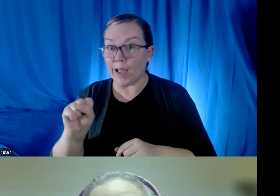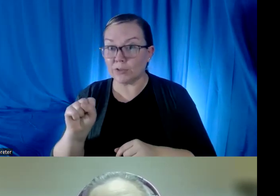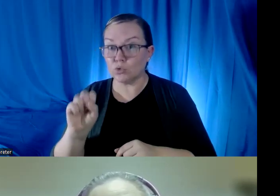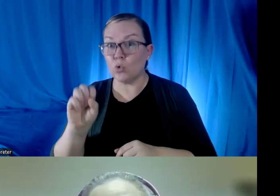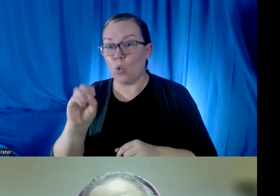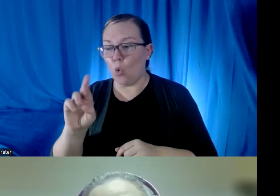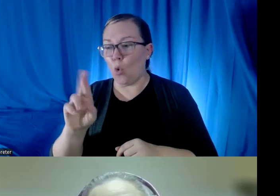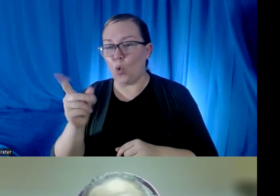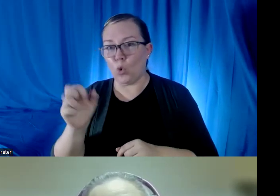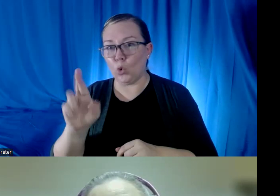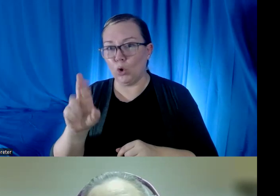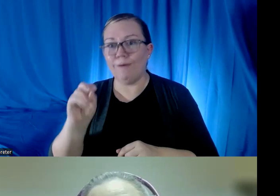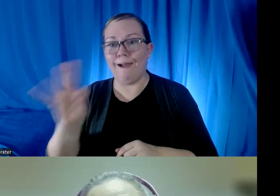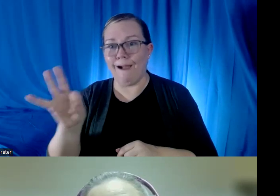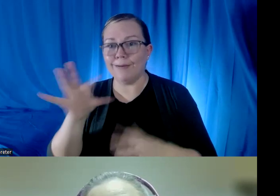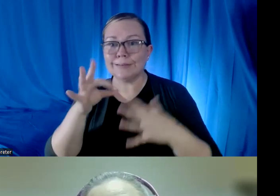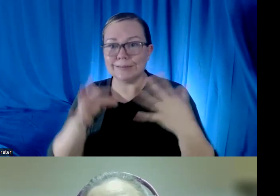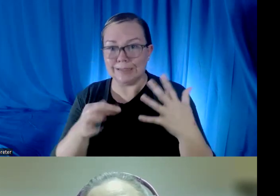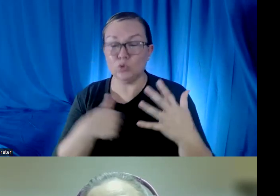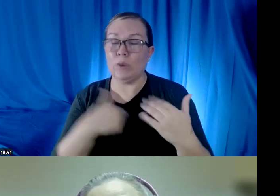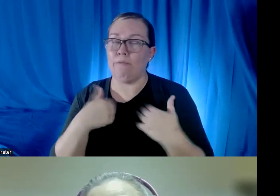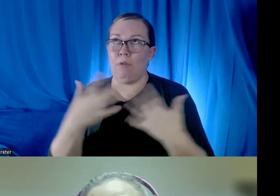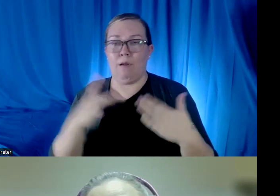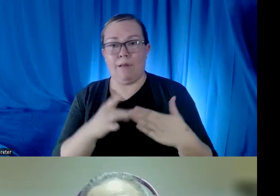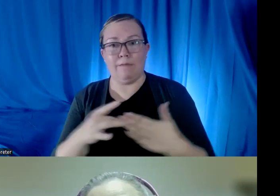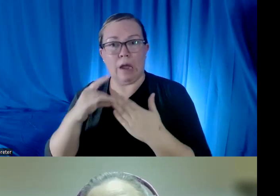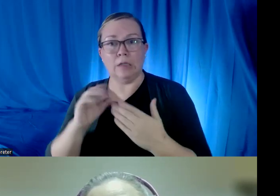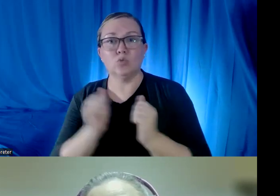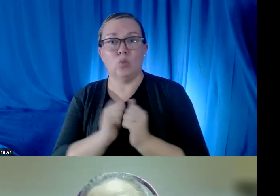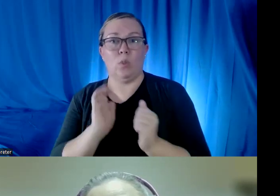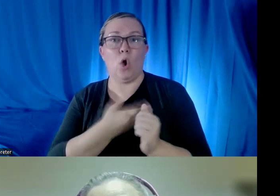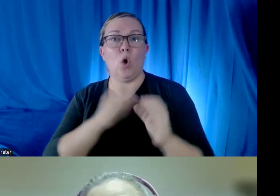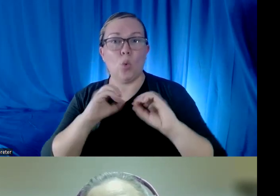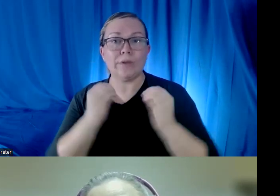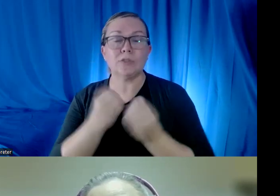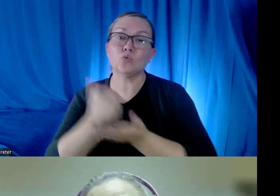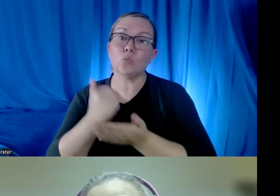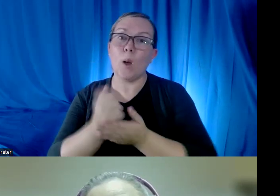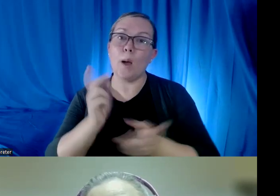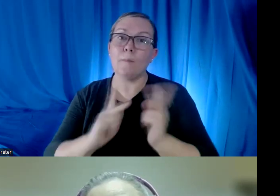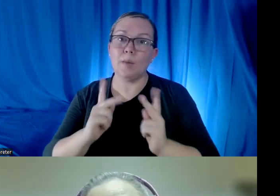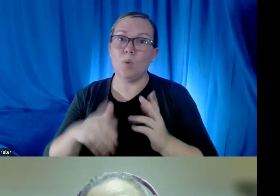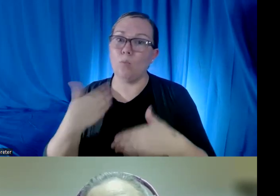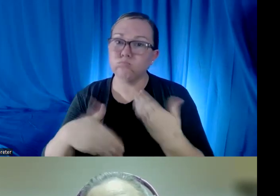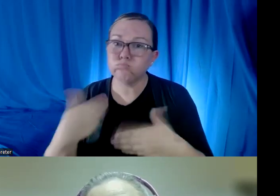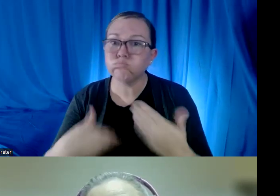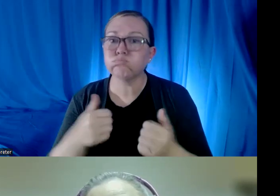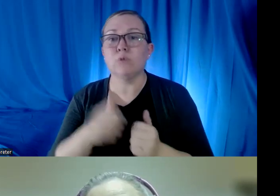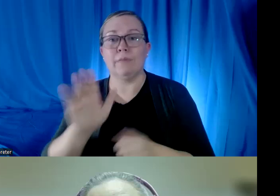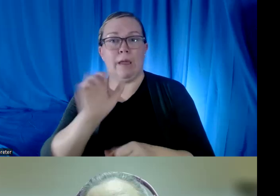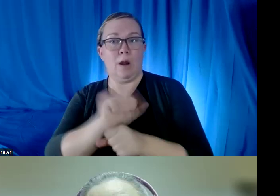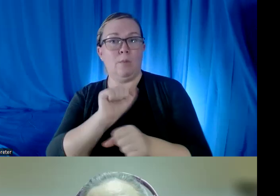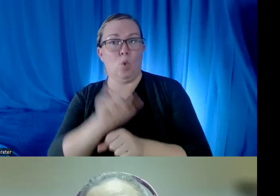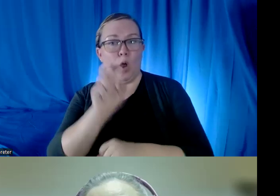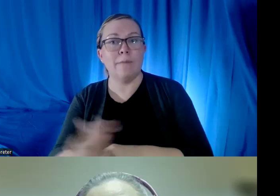have a lot of guidance through our organization to help people move forward with their employment